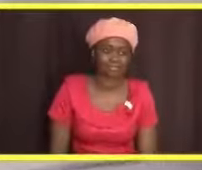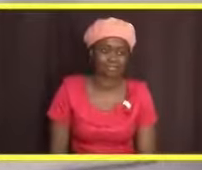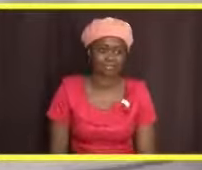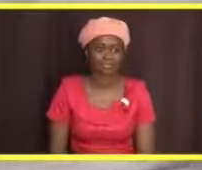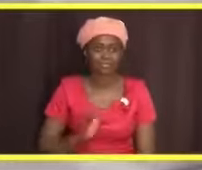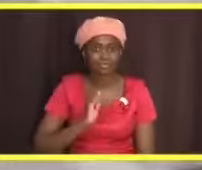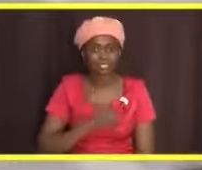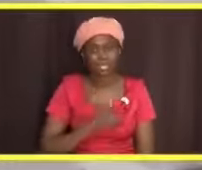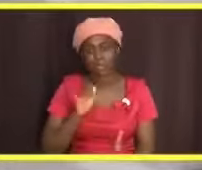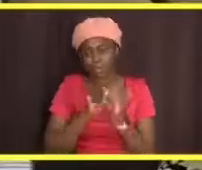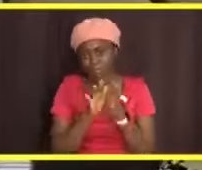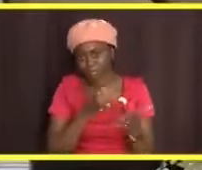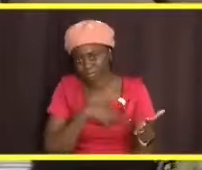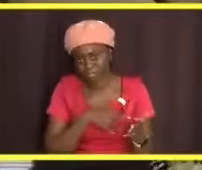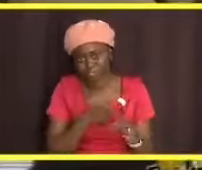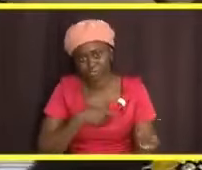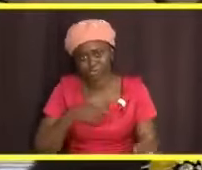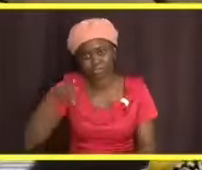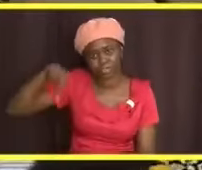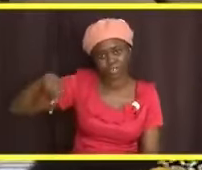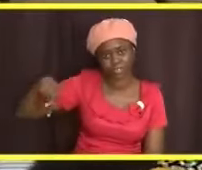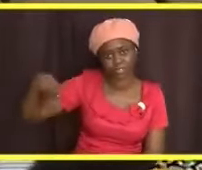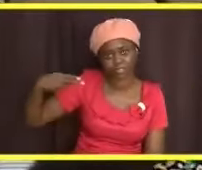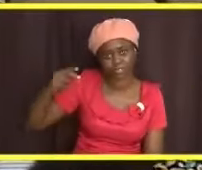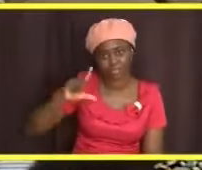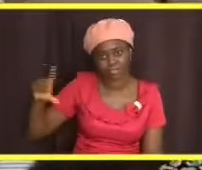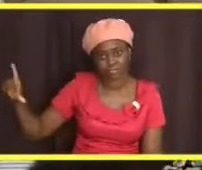Our text will be Philippians chapter 2,